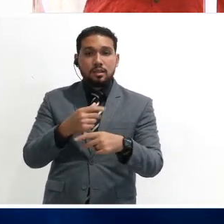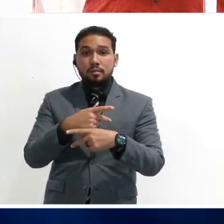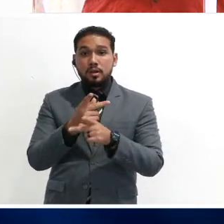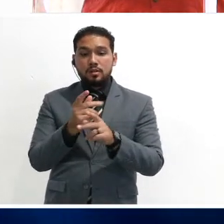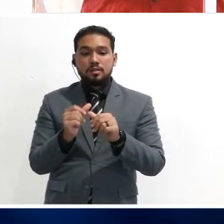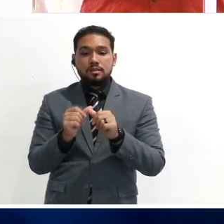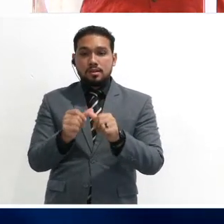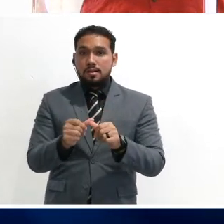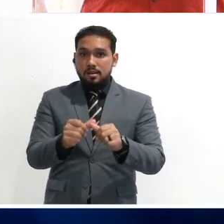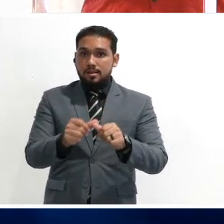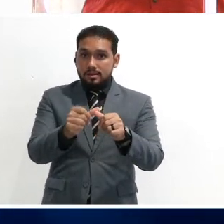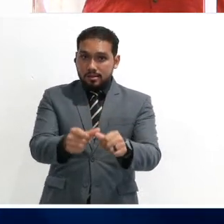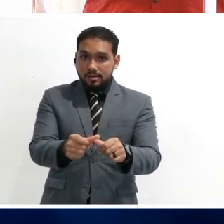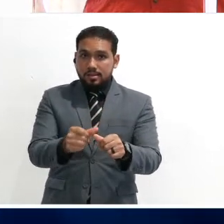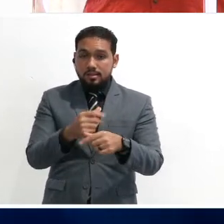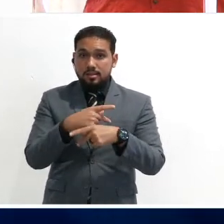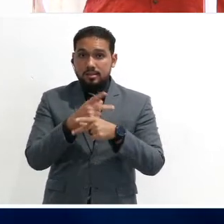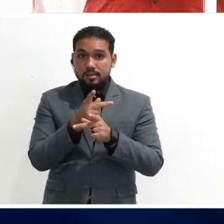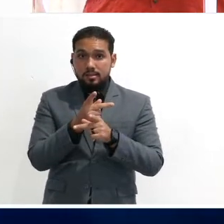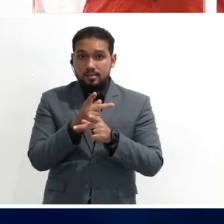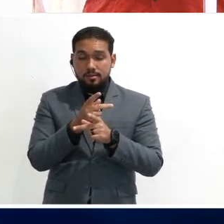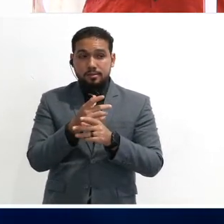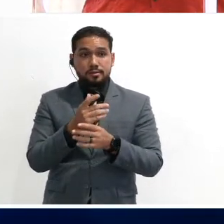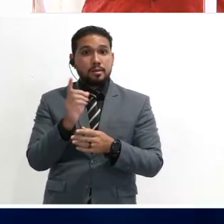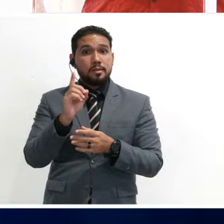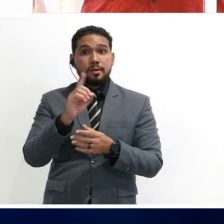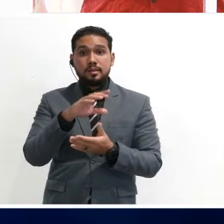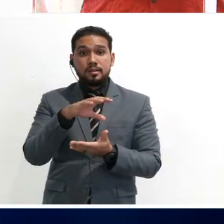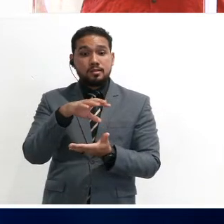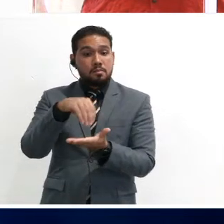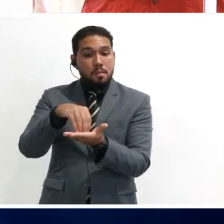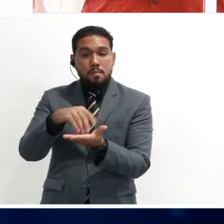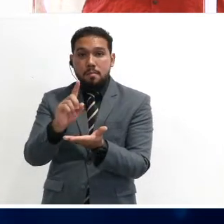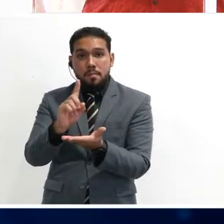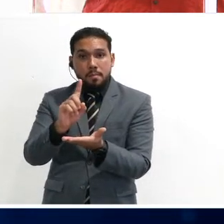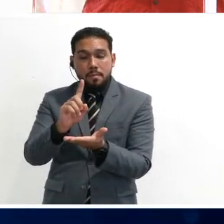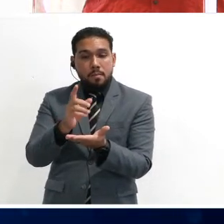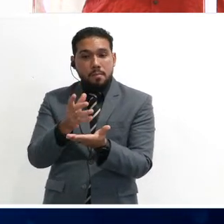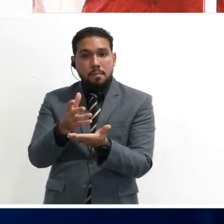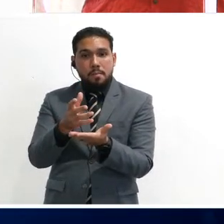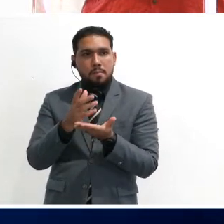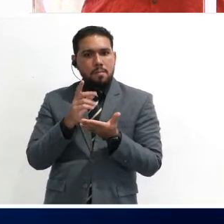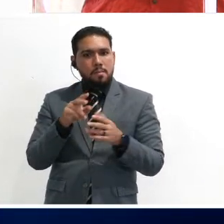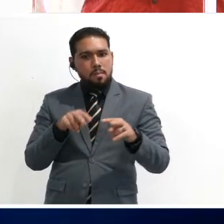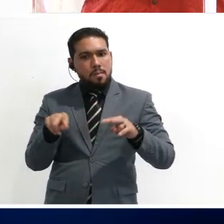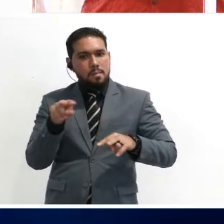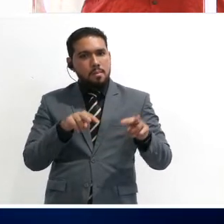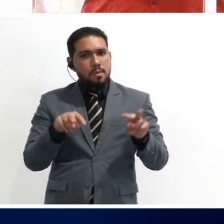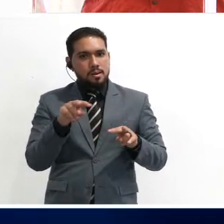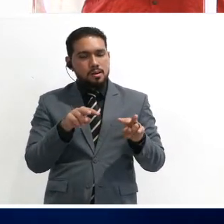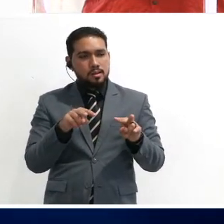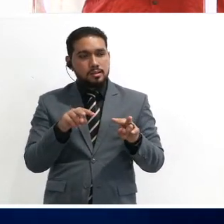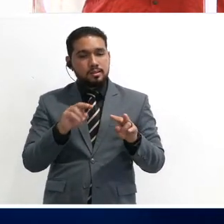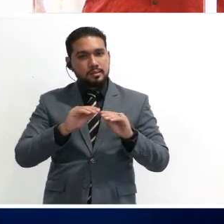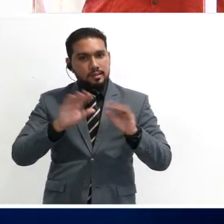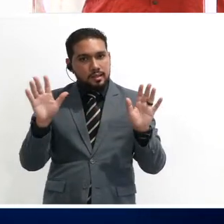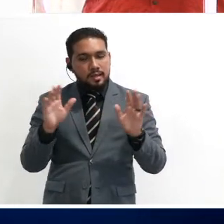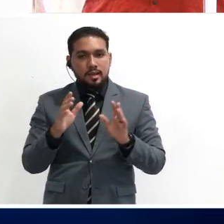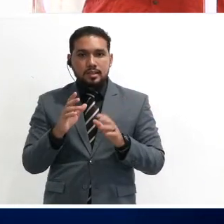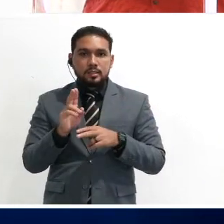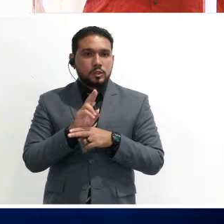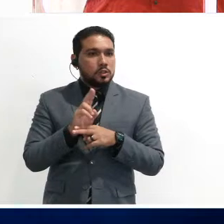that. In the packaging world, typically the weakest link is something we call solder joint reliability, or